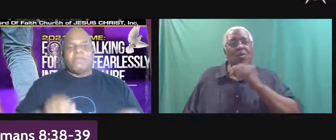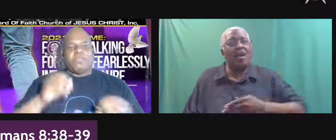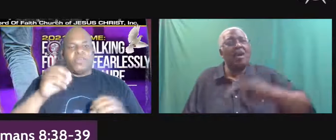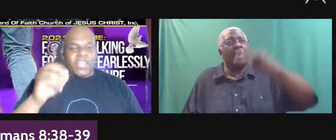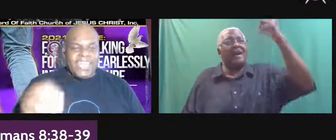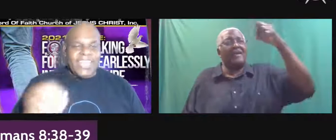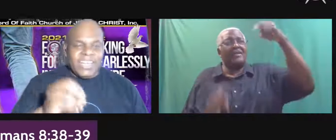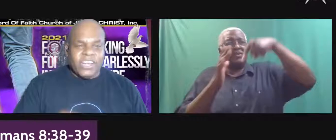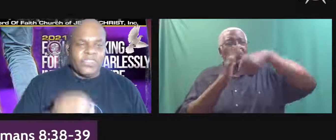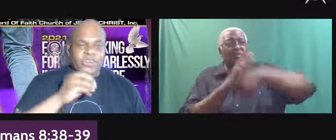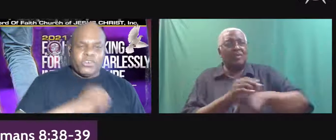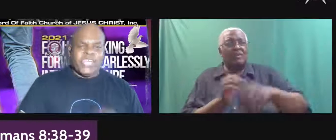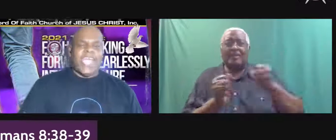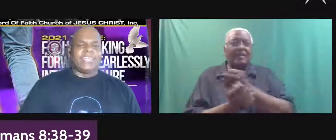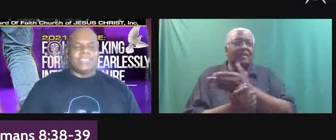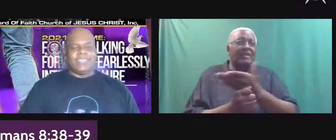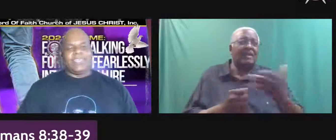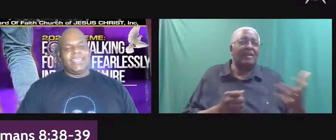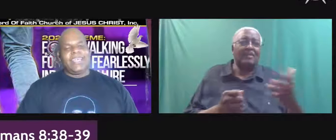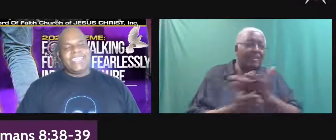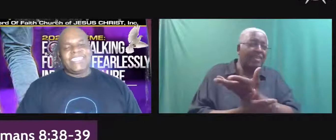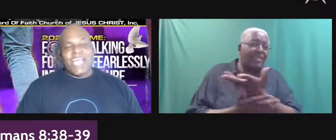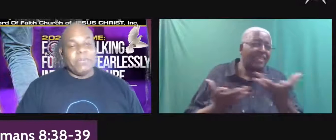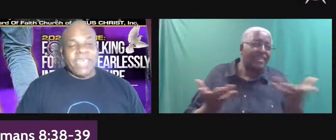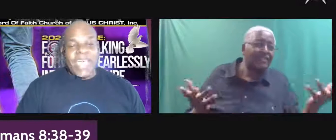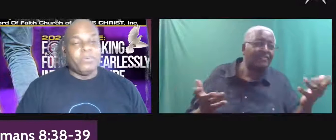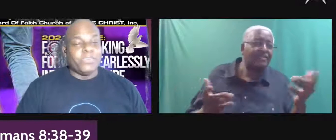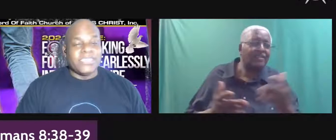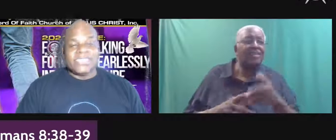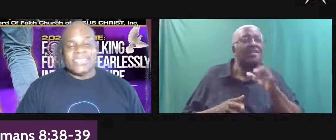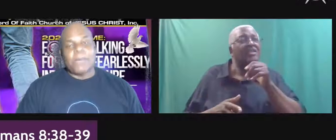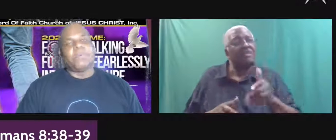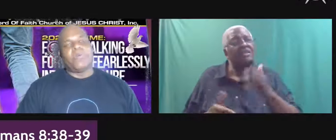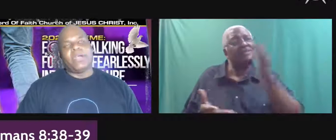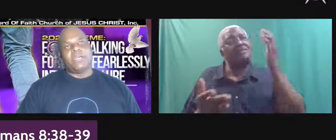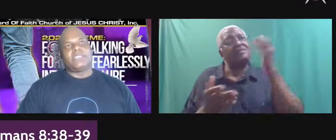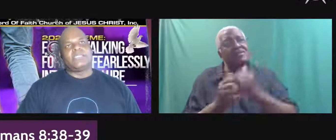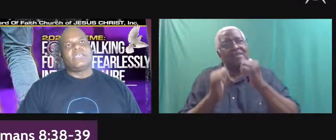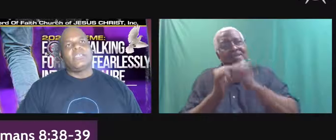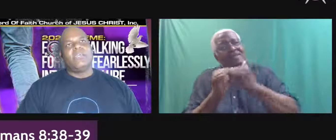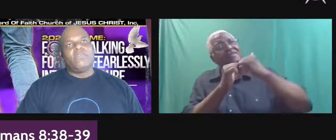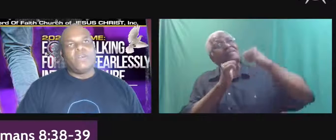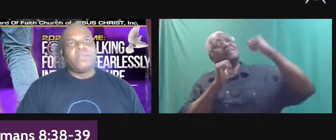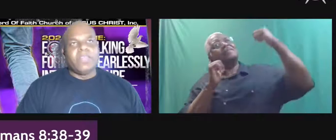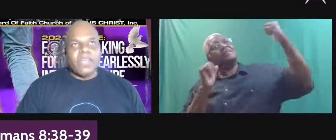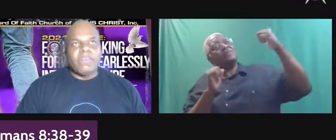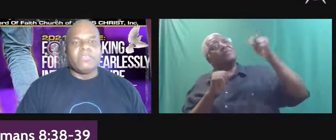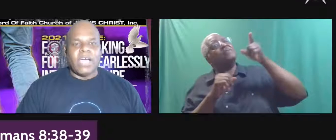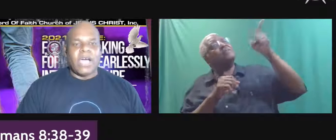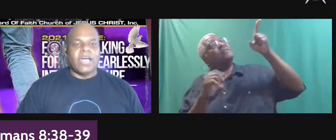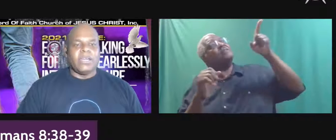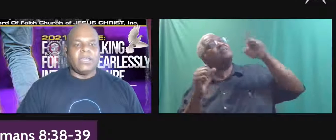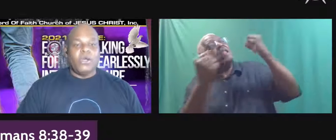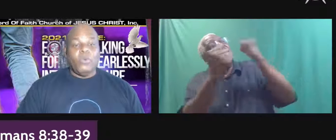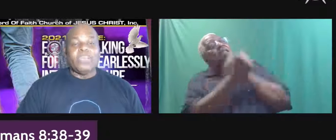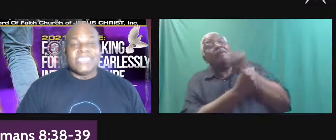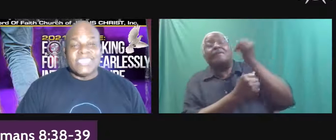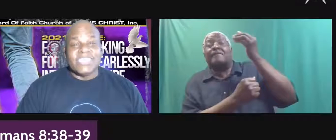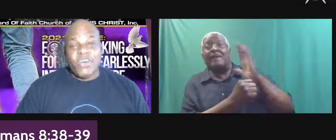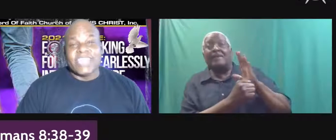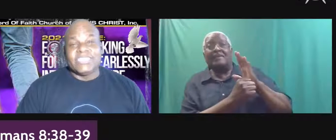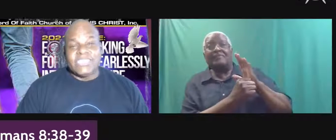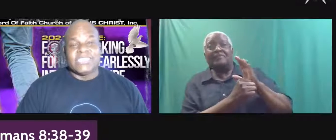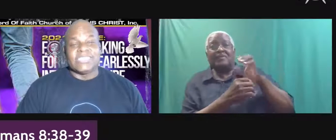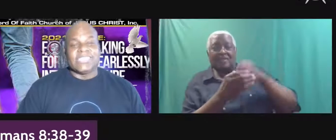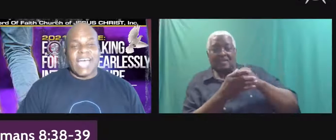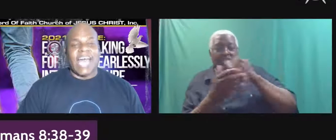nor depth, nor any other created thing shall be able to separate us from the love of God, which is